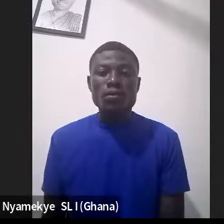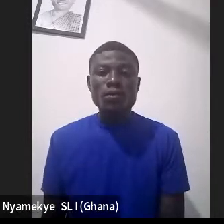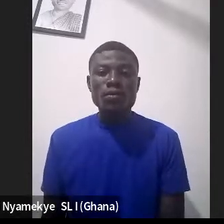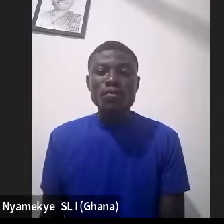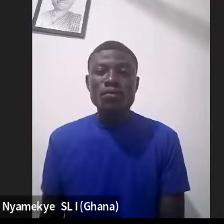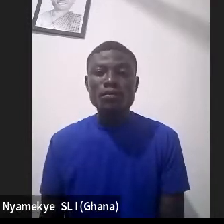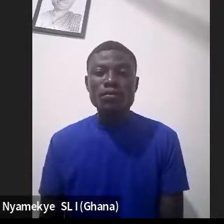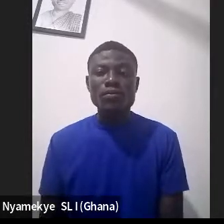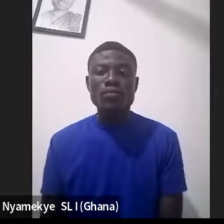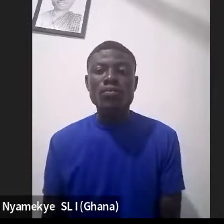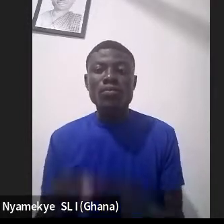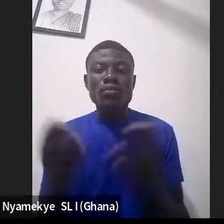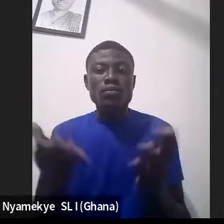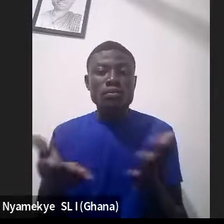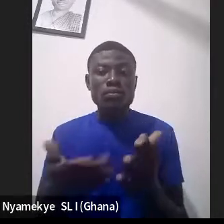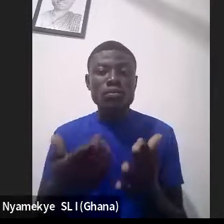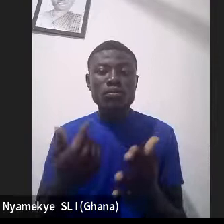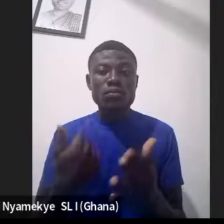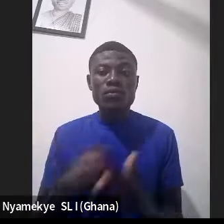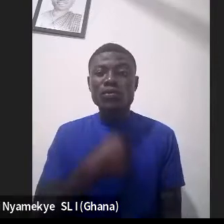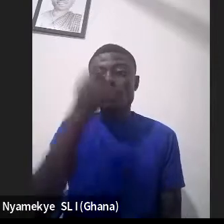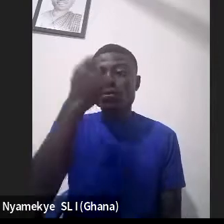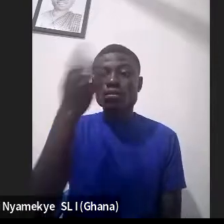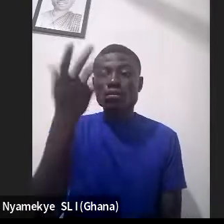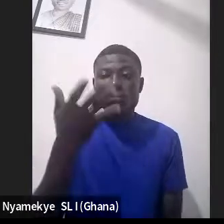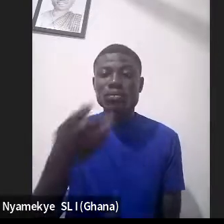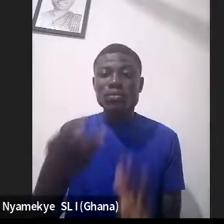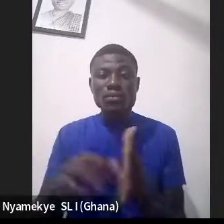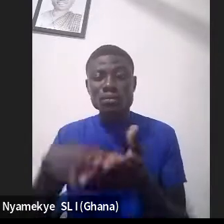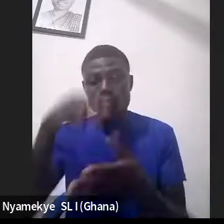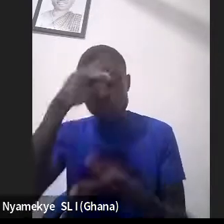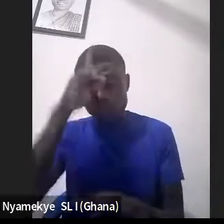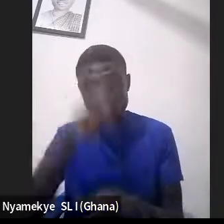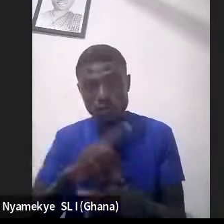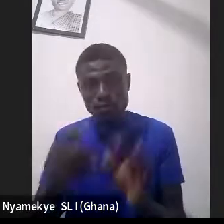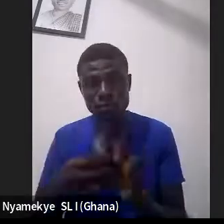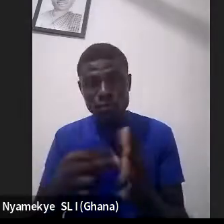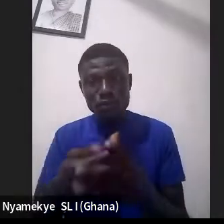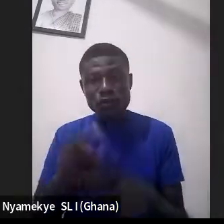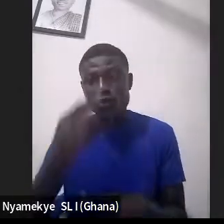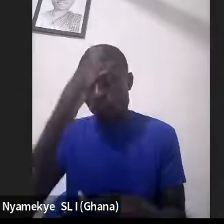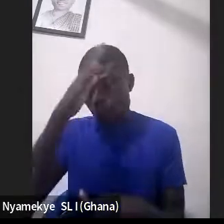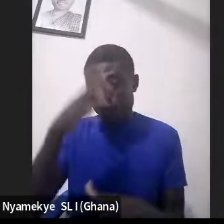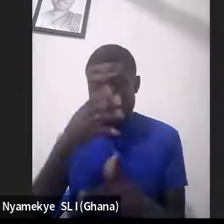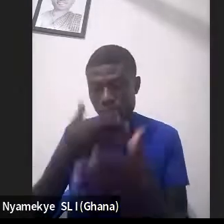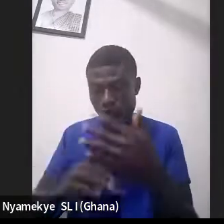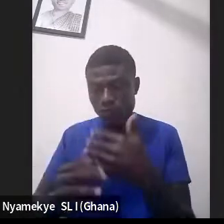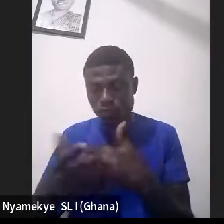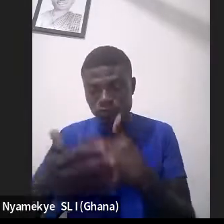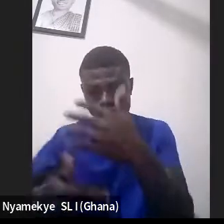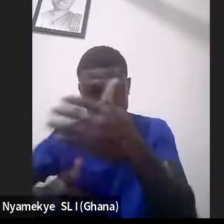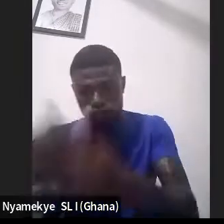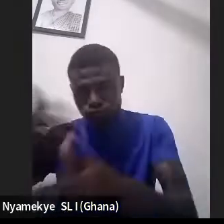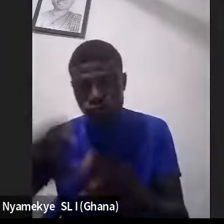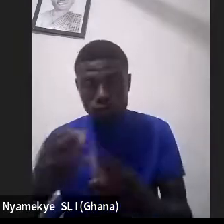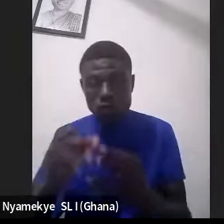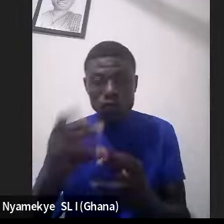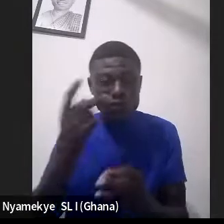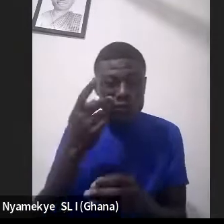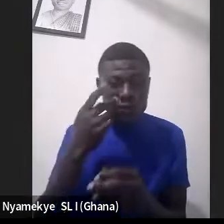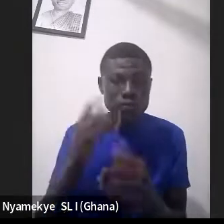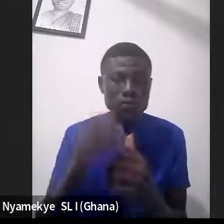So here we do understand that dyslexia is genetic. And if you look in